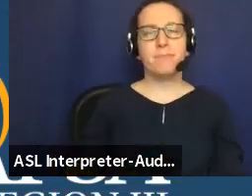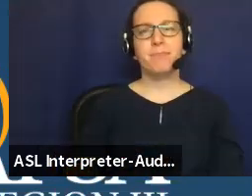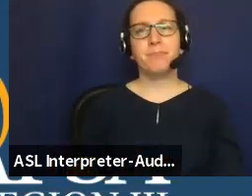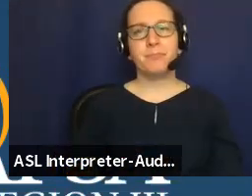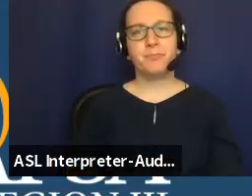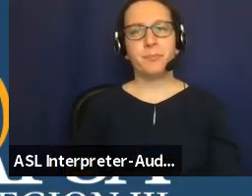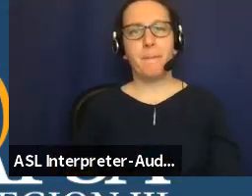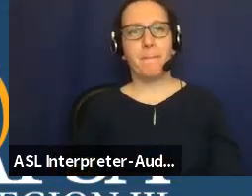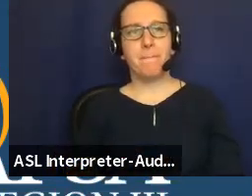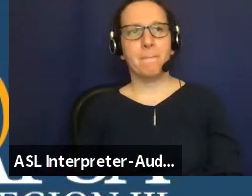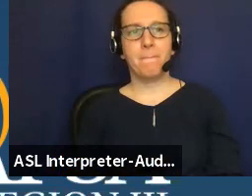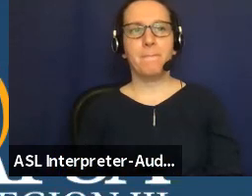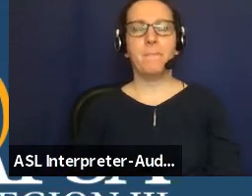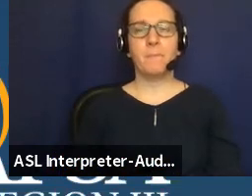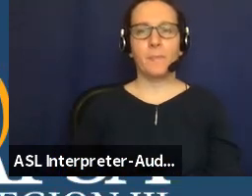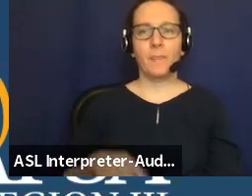So